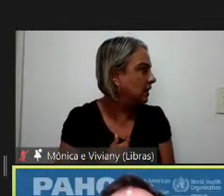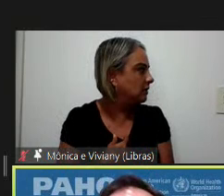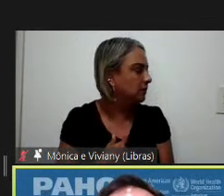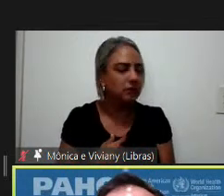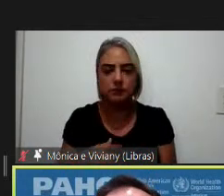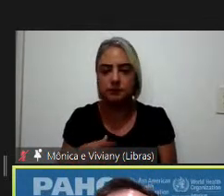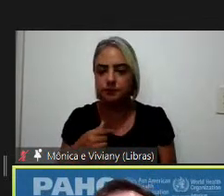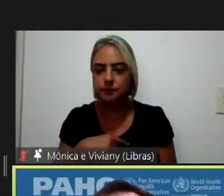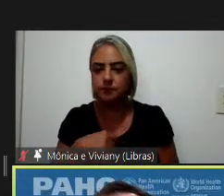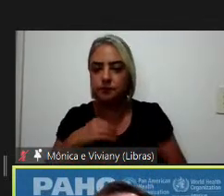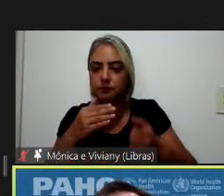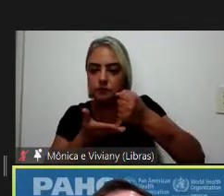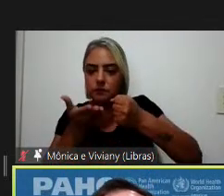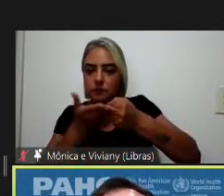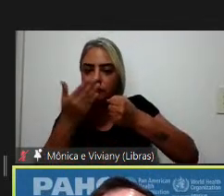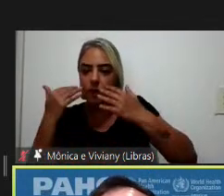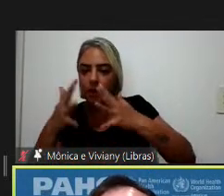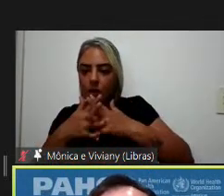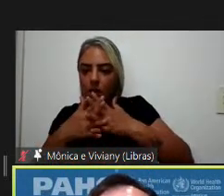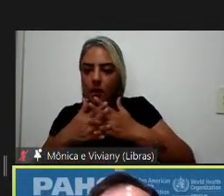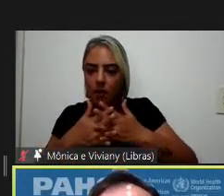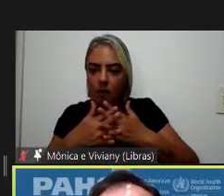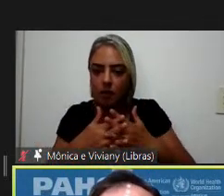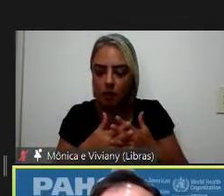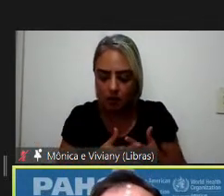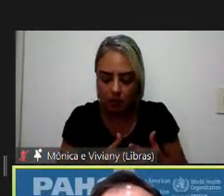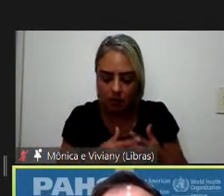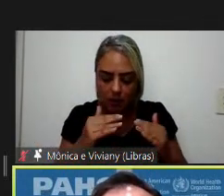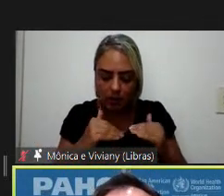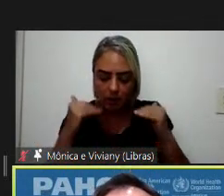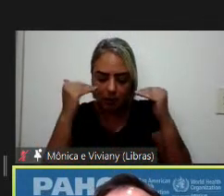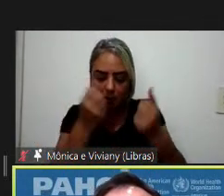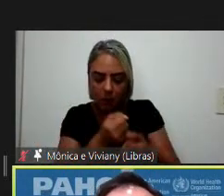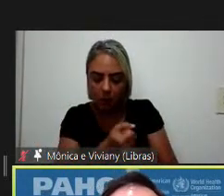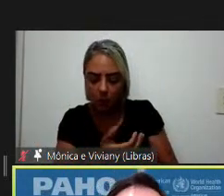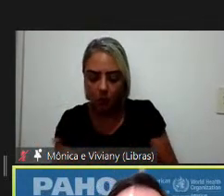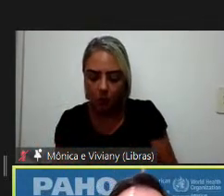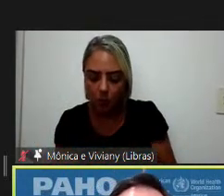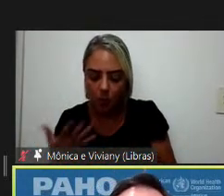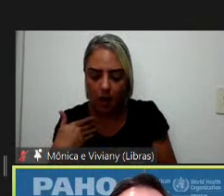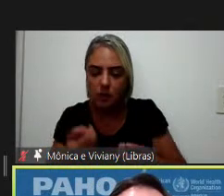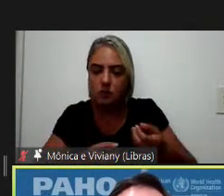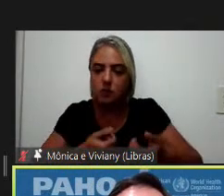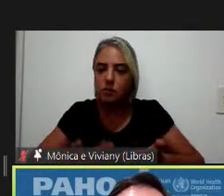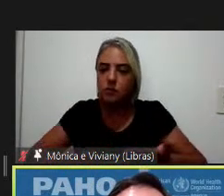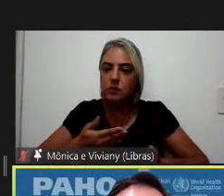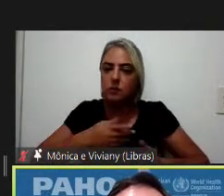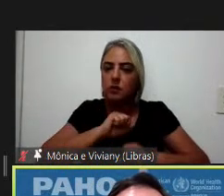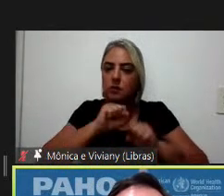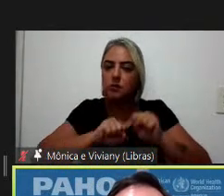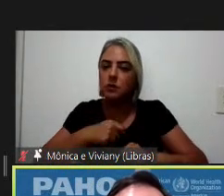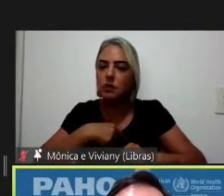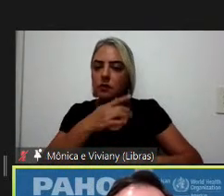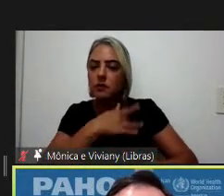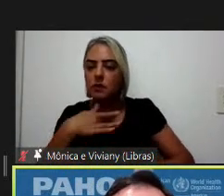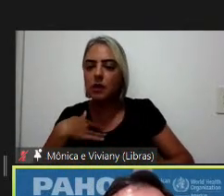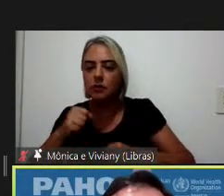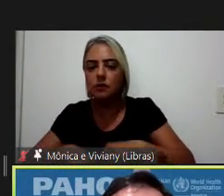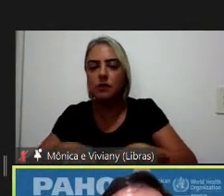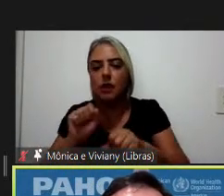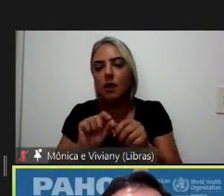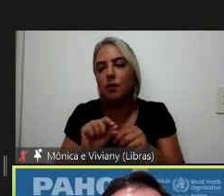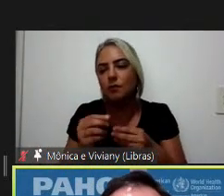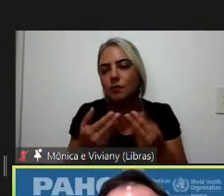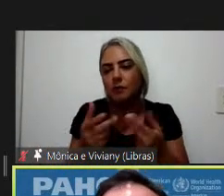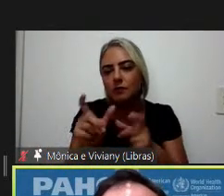it is clear in the level of concreteness that is very elevated which are those elements in these health systems that